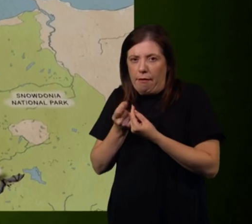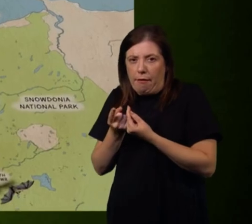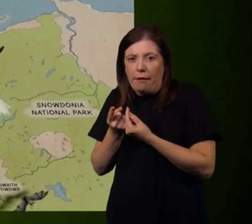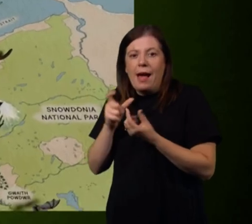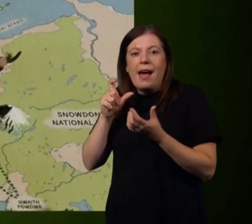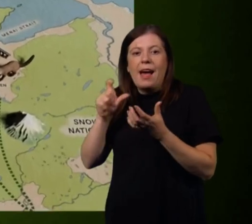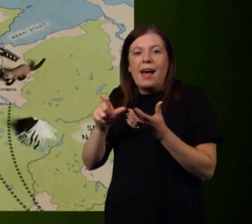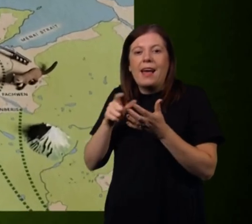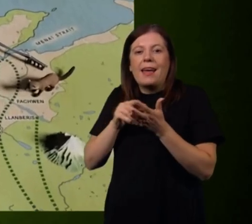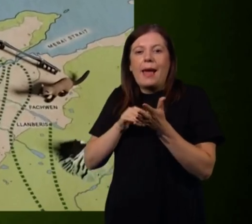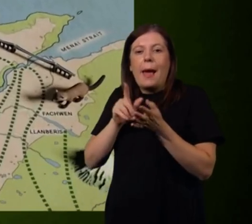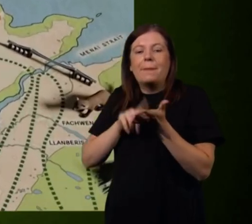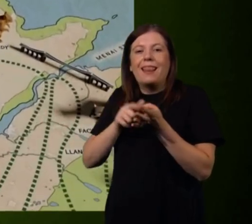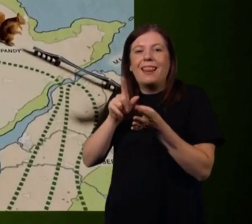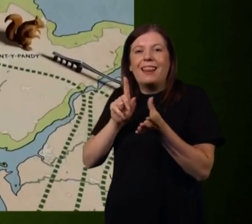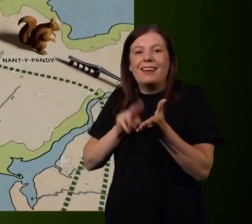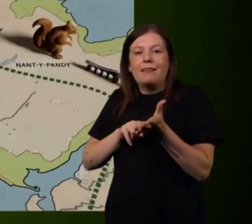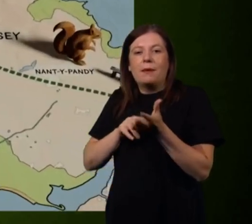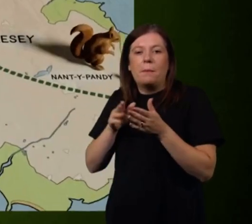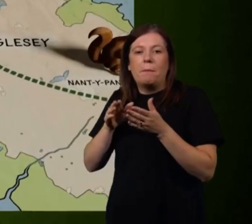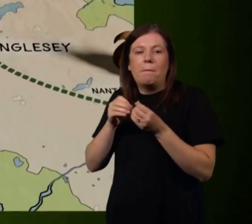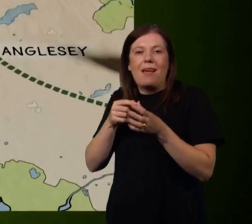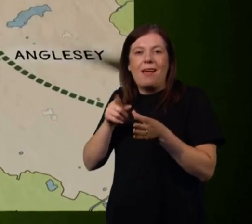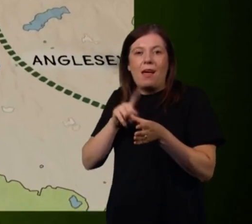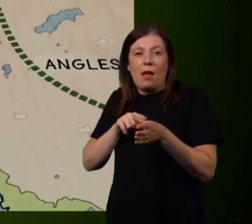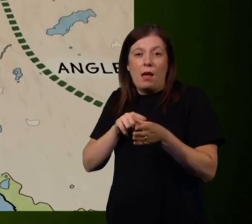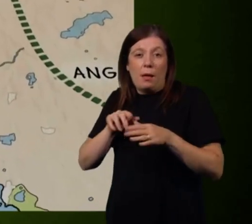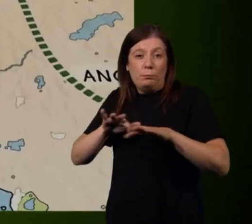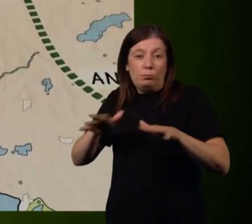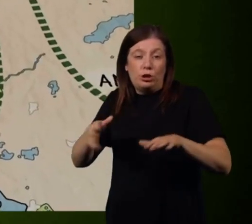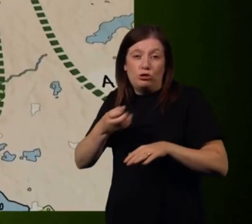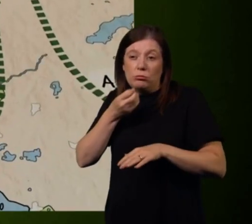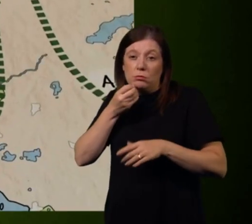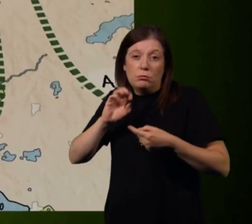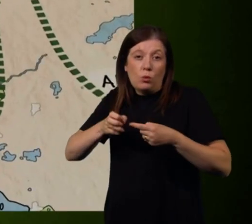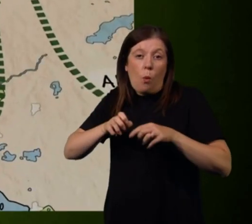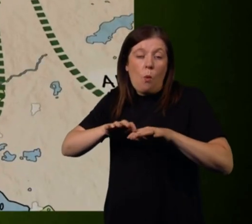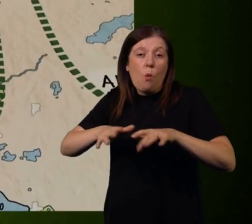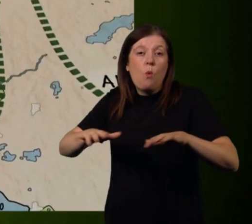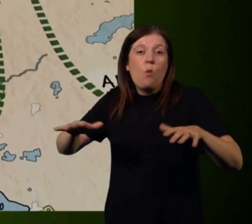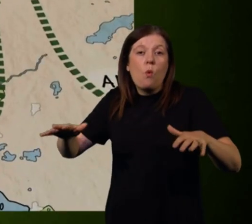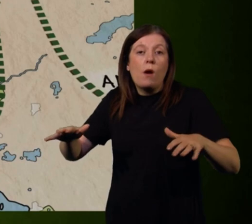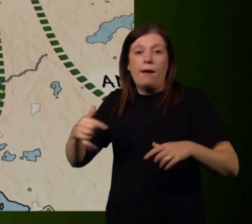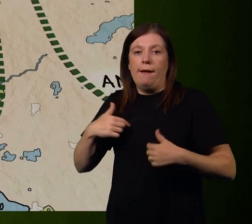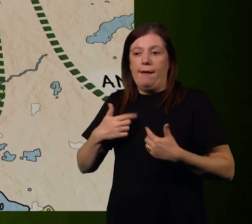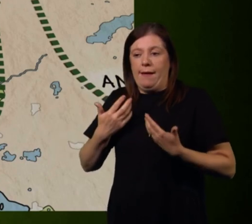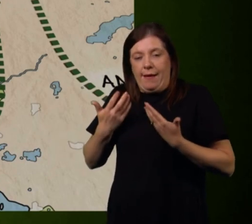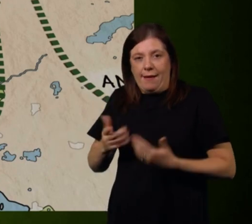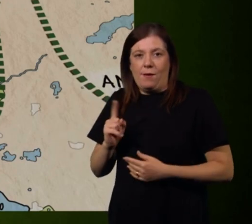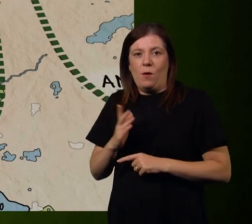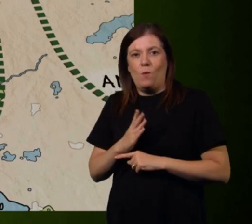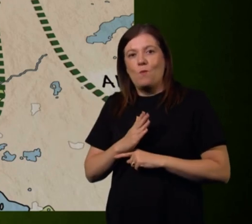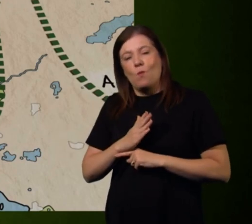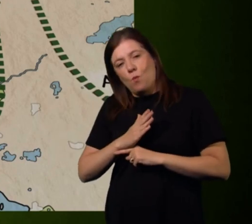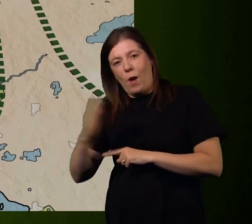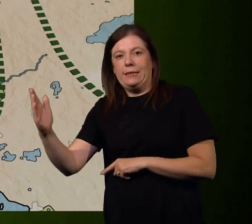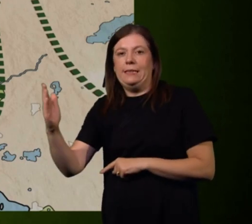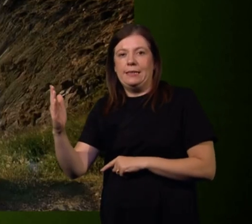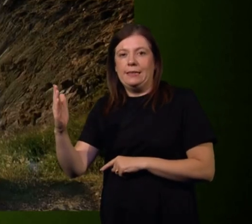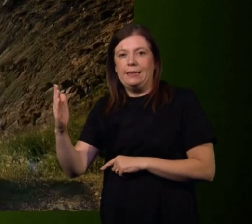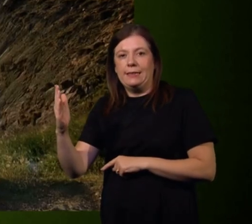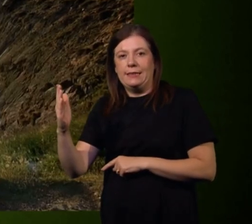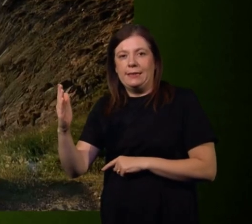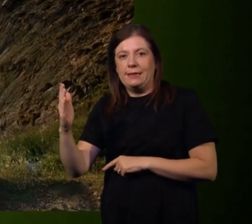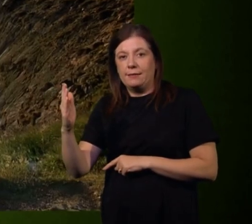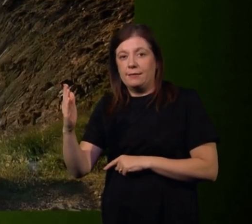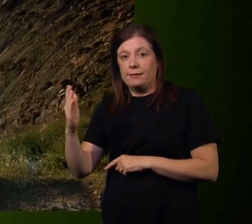Bay. Now that's on the north coast, beautiful shingle beach there. But tonight we've headed out west. We've gone to the most westerly point of